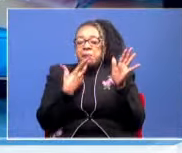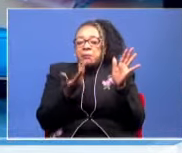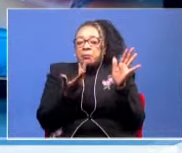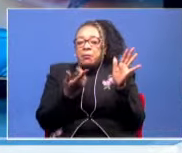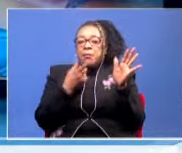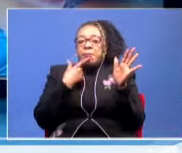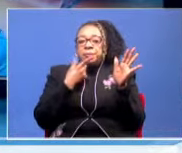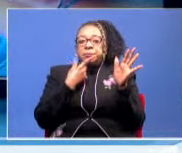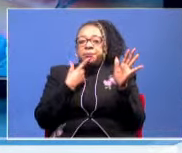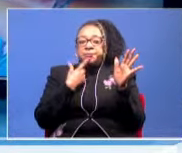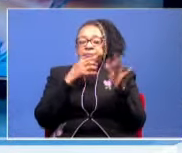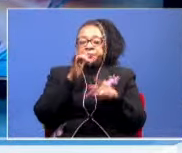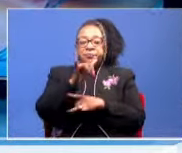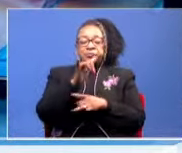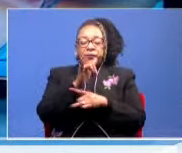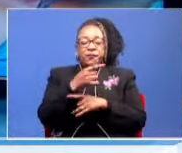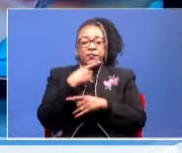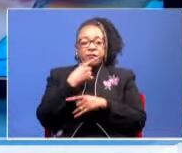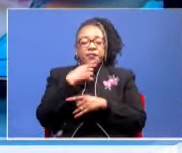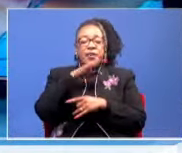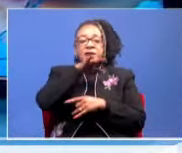turncoat. Basically, they're saying Raila